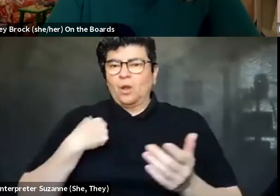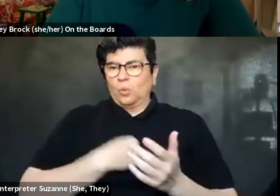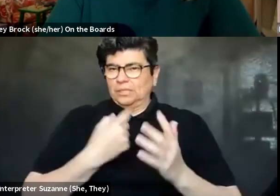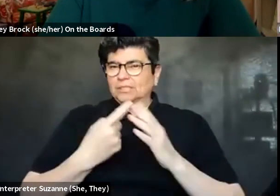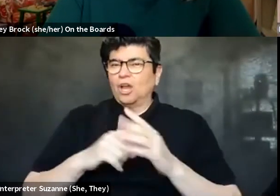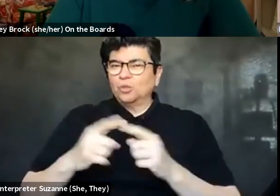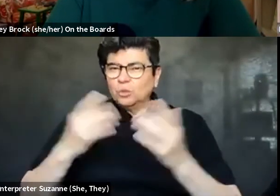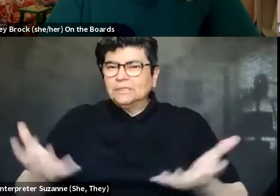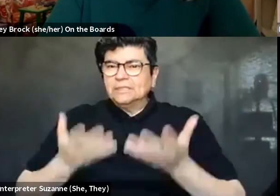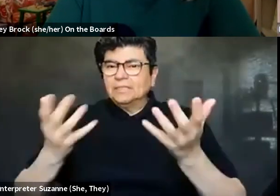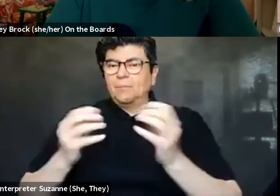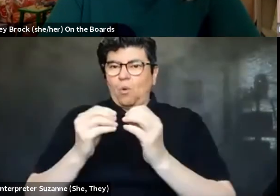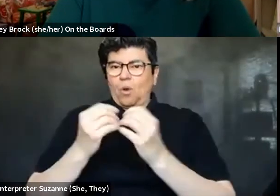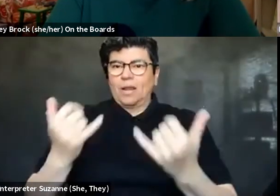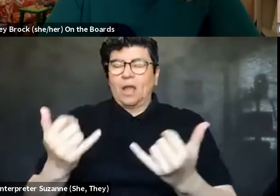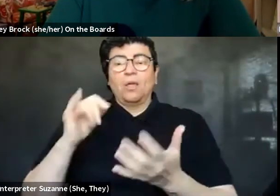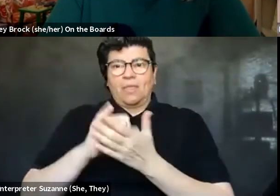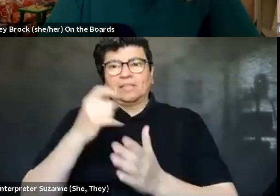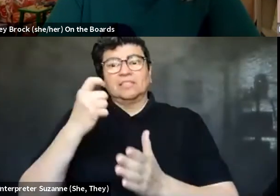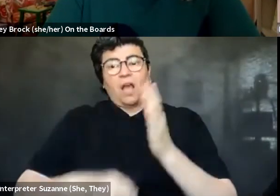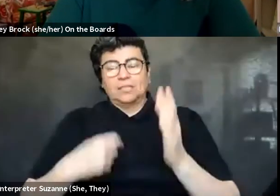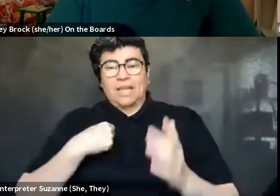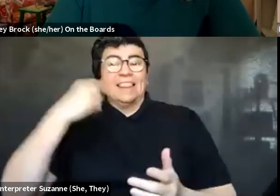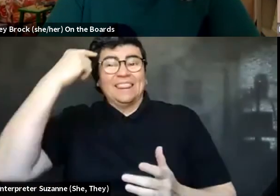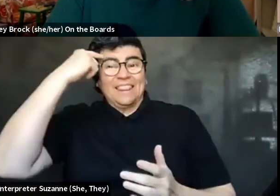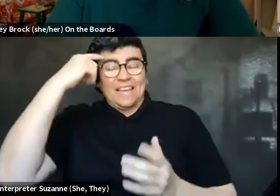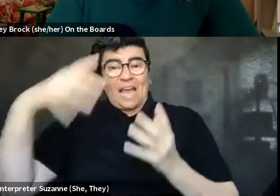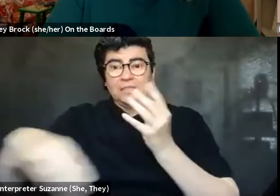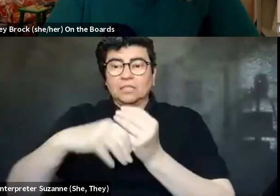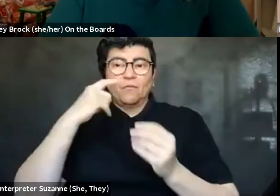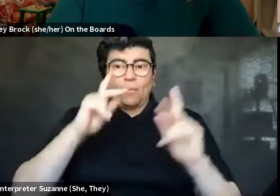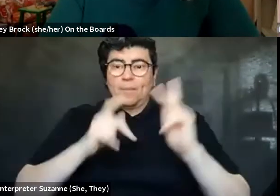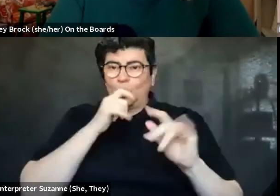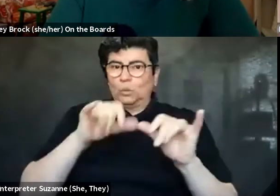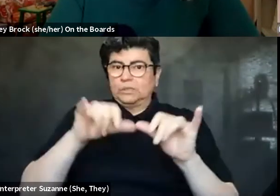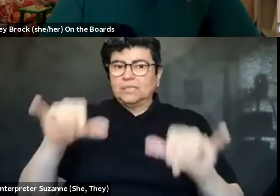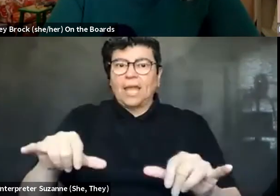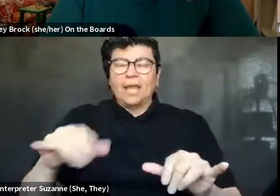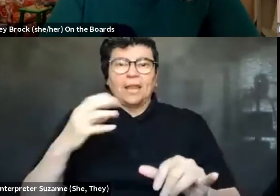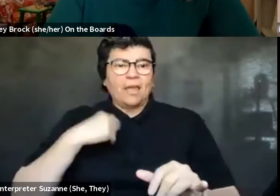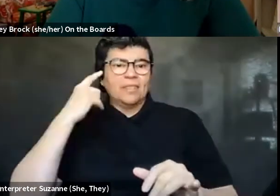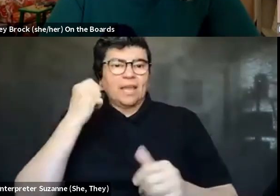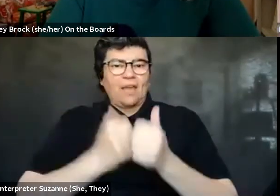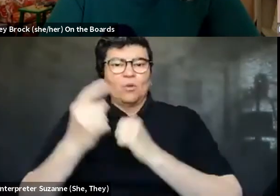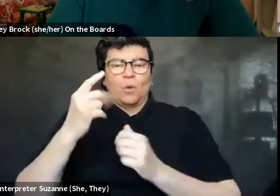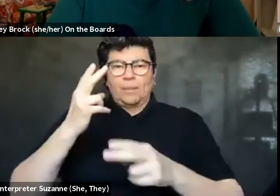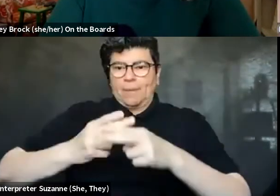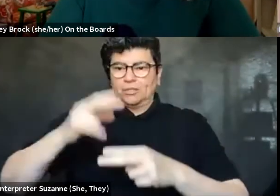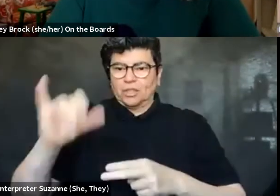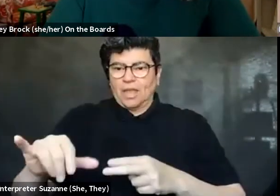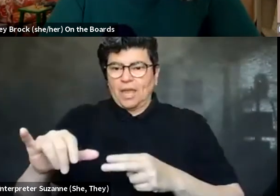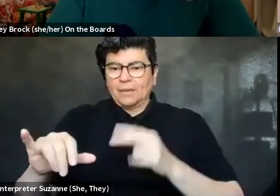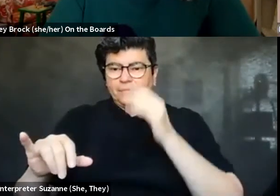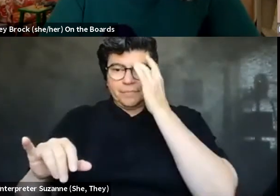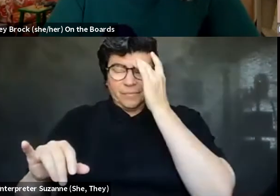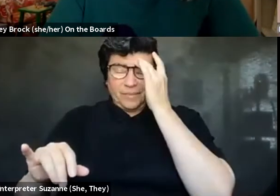bit now, but that is a cost. I think additionally for those that stayed, and I think everybody has mentioned this in one way or another,